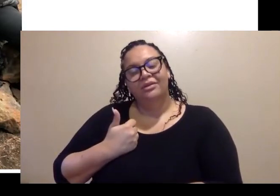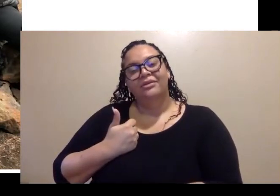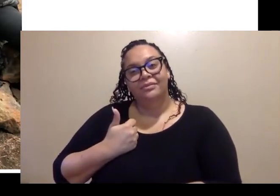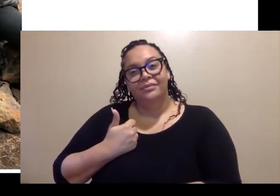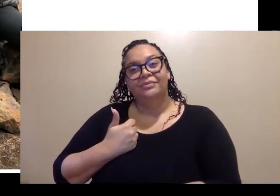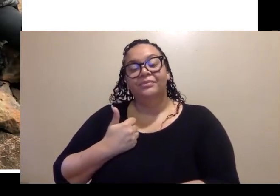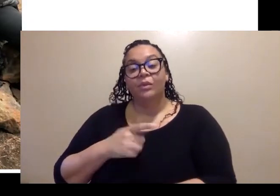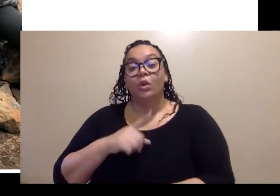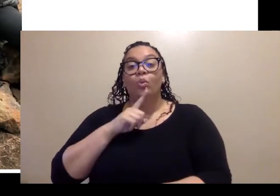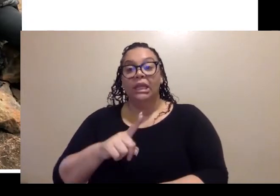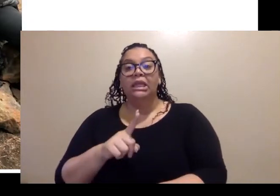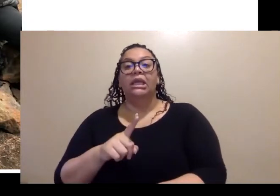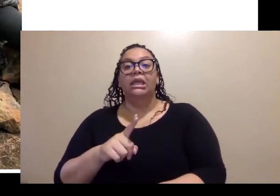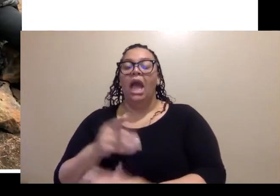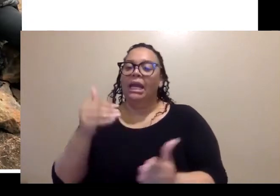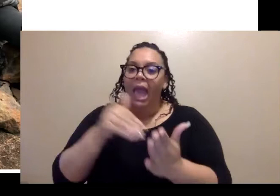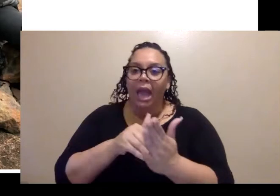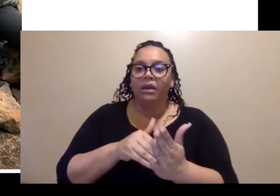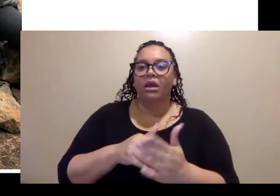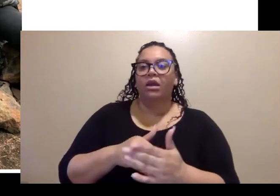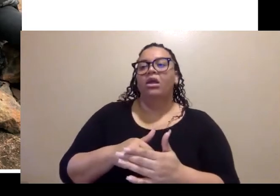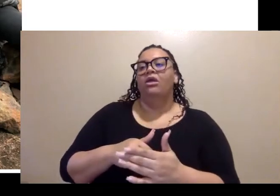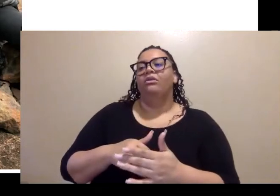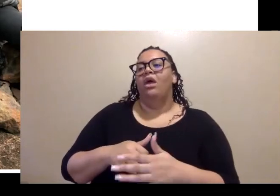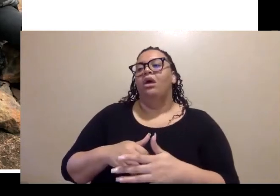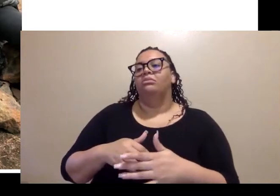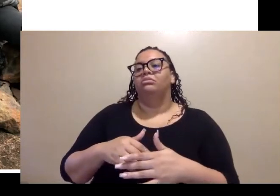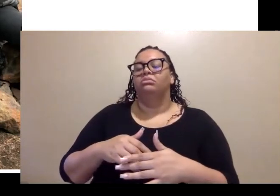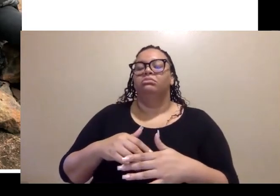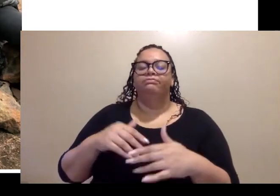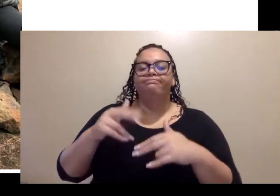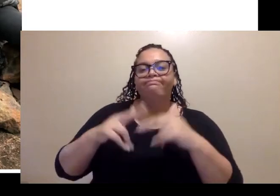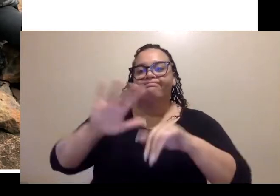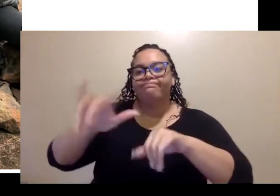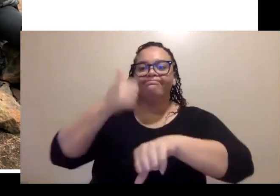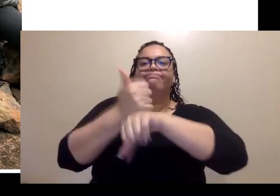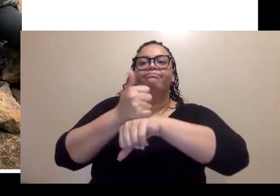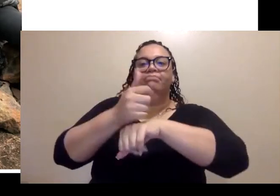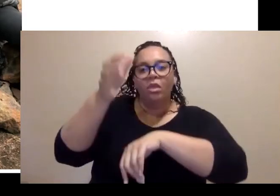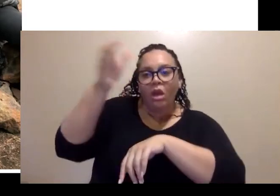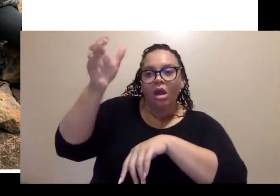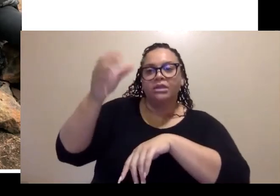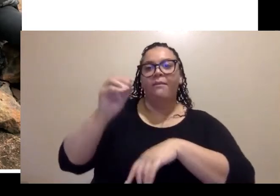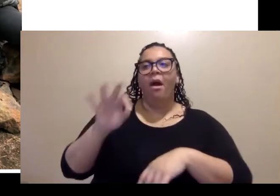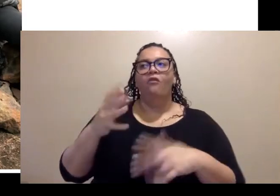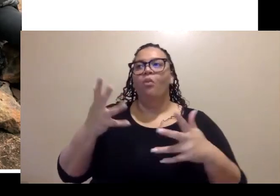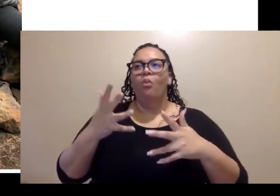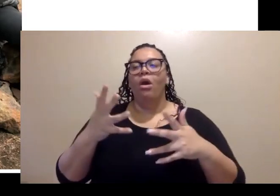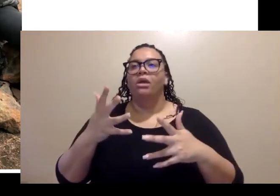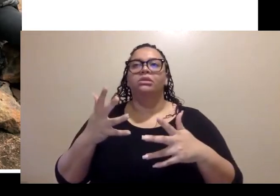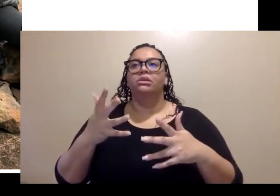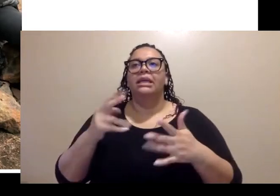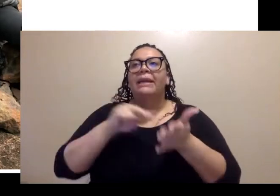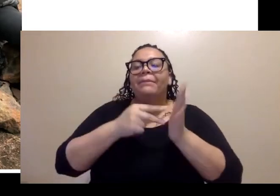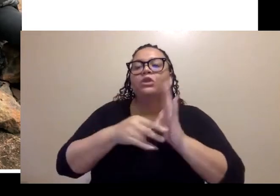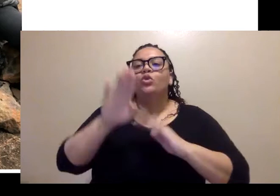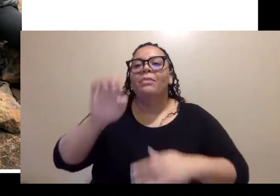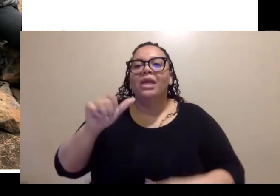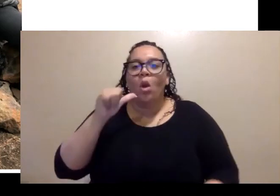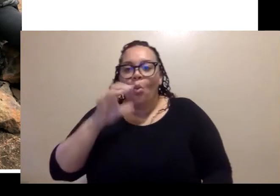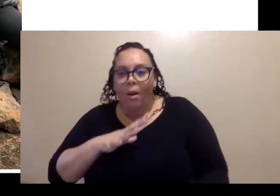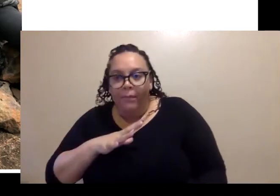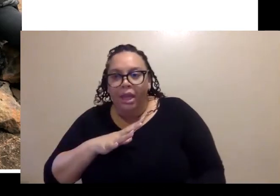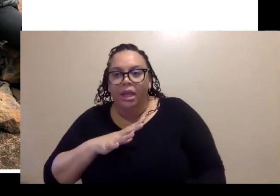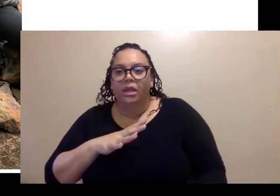Really breaking down, again, the constructs of what it meant to be a wilderness therapist, or to be not even a wilderness therapist,